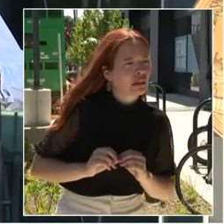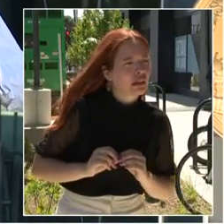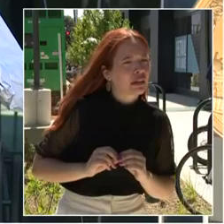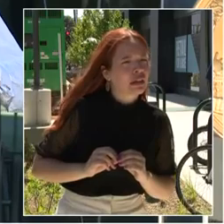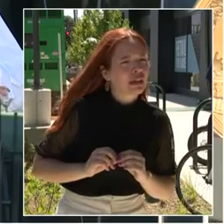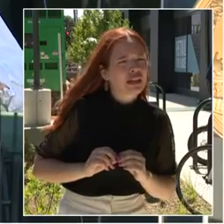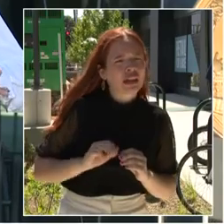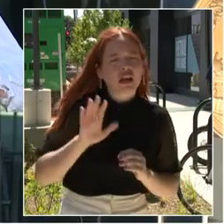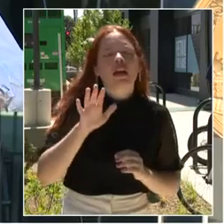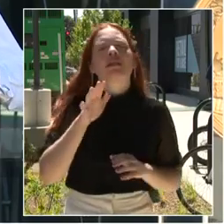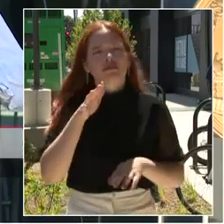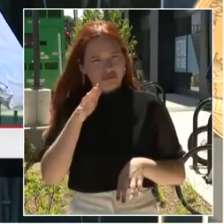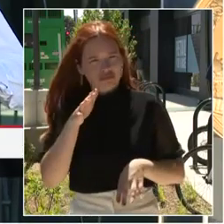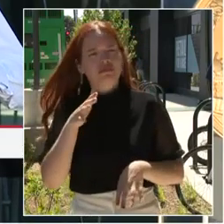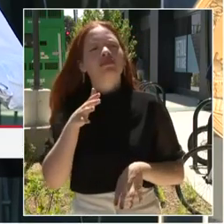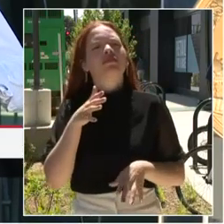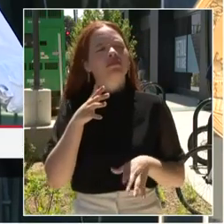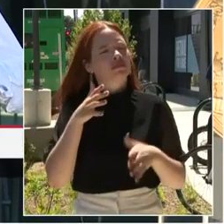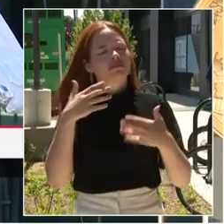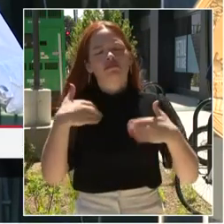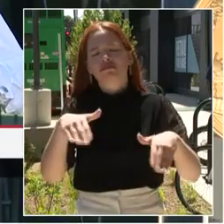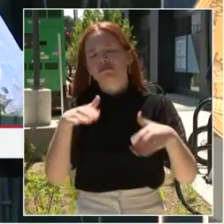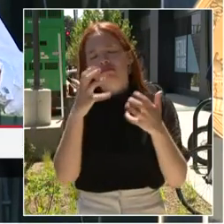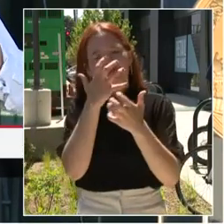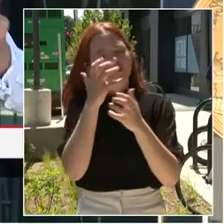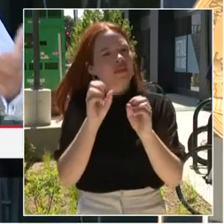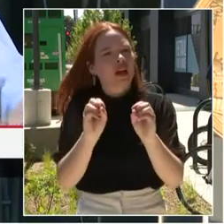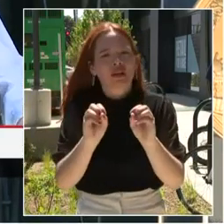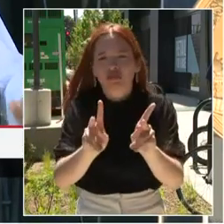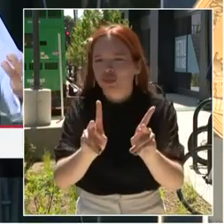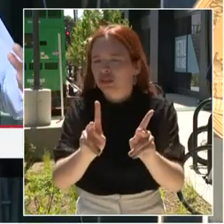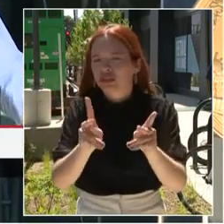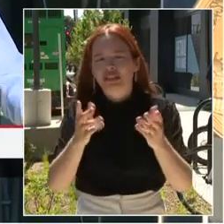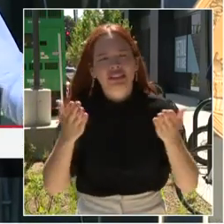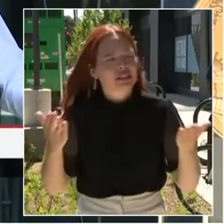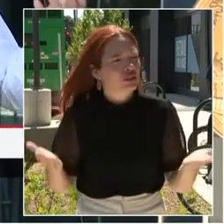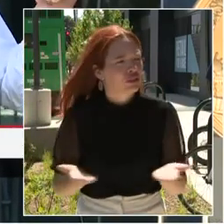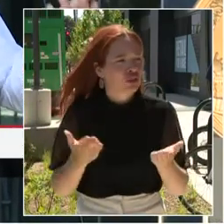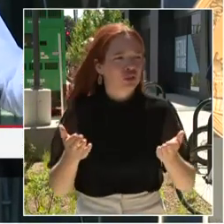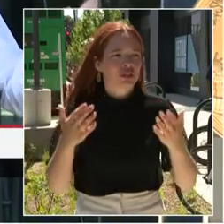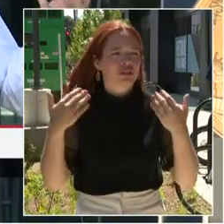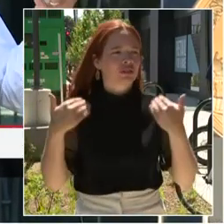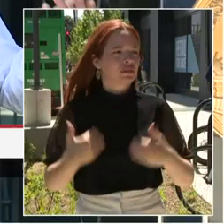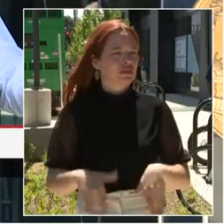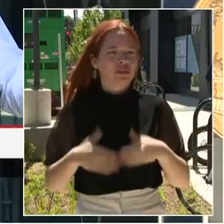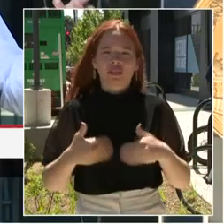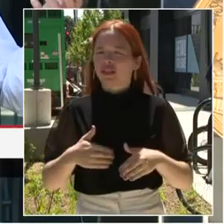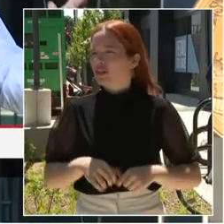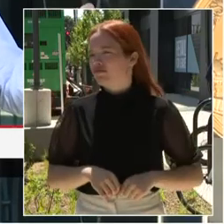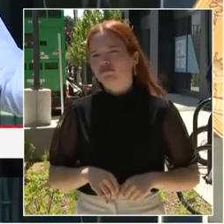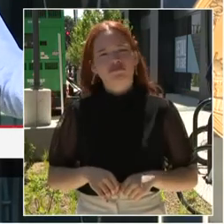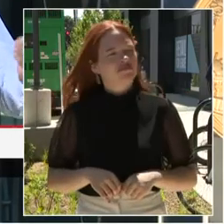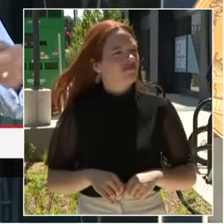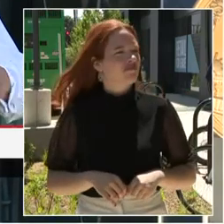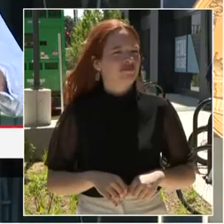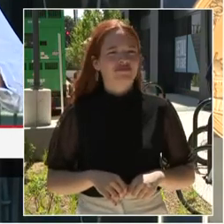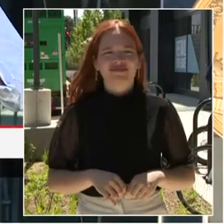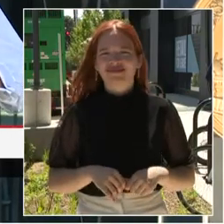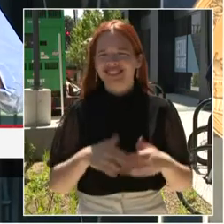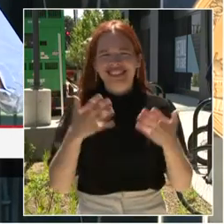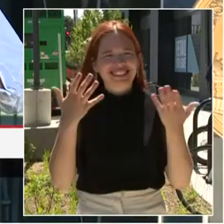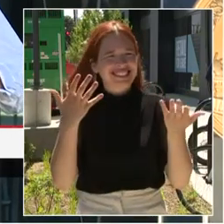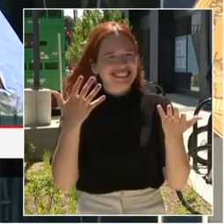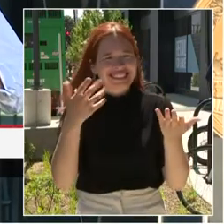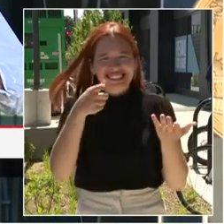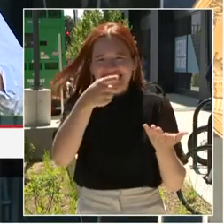additional opportunity making happen as we see this work all going on all